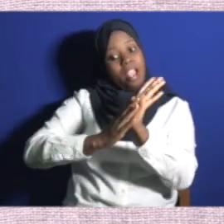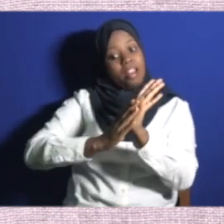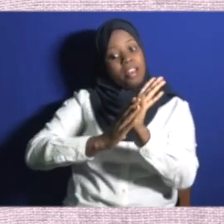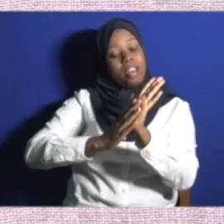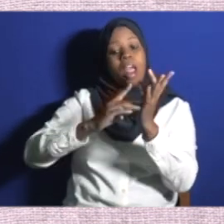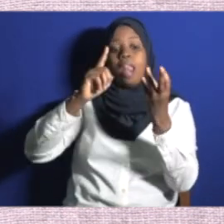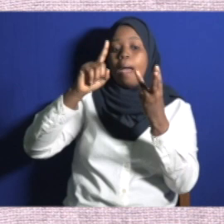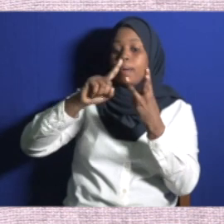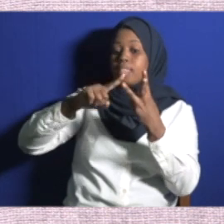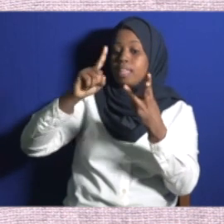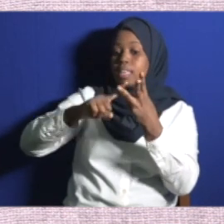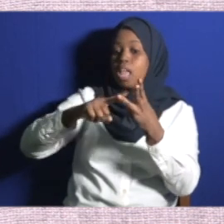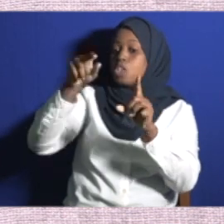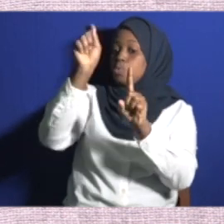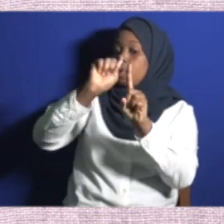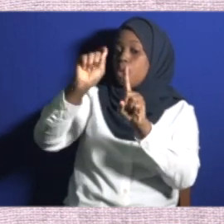root of